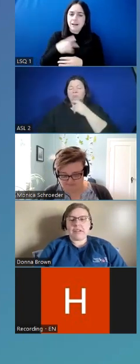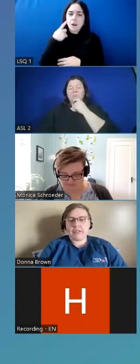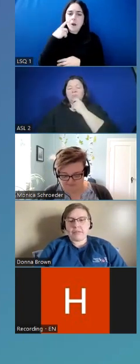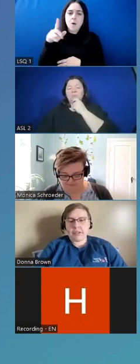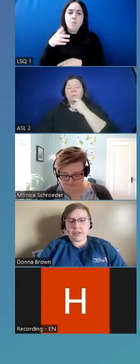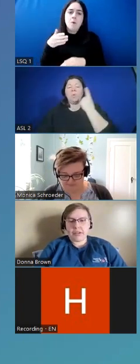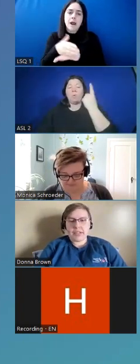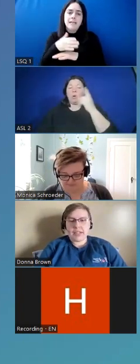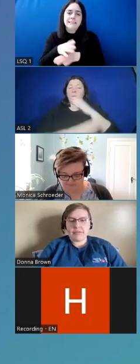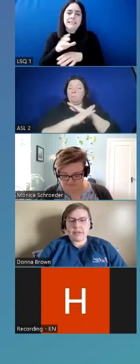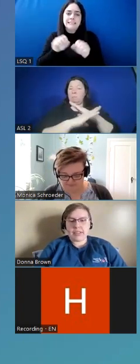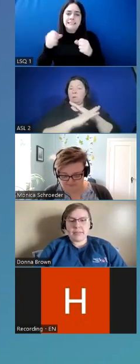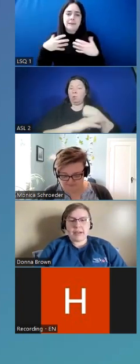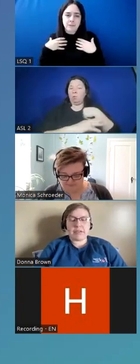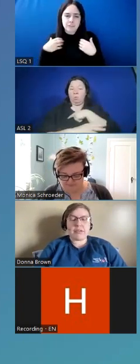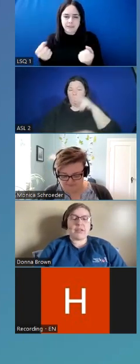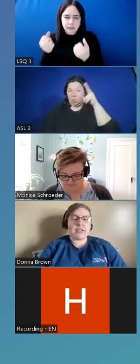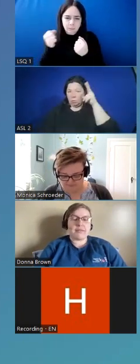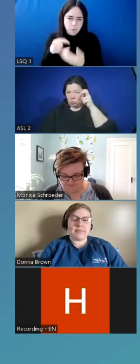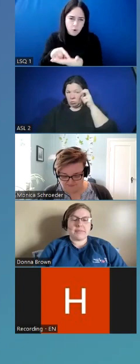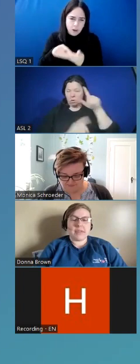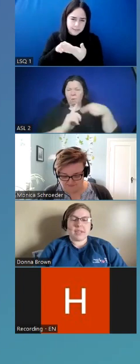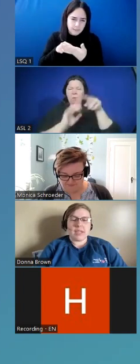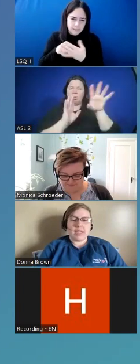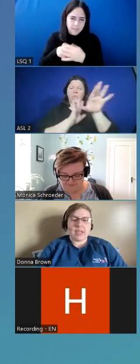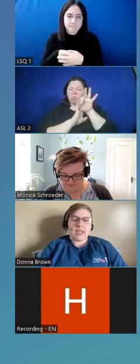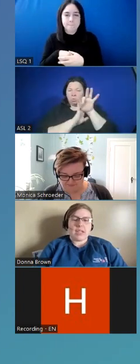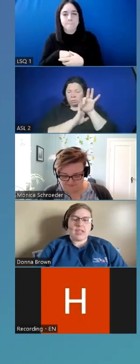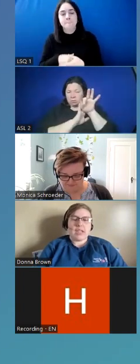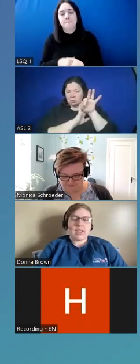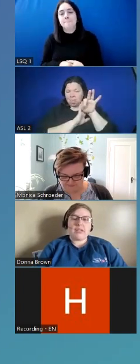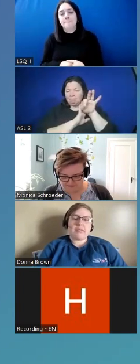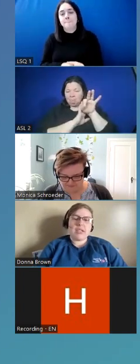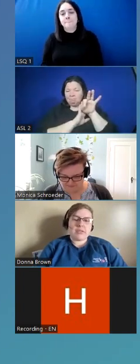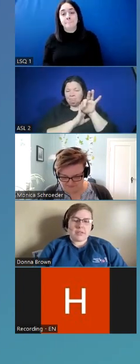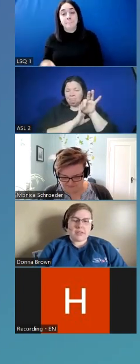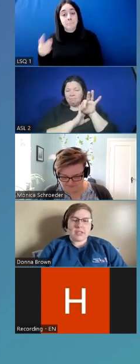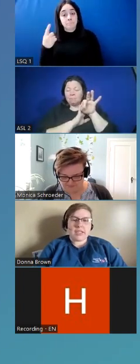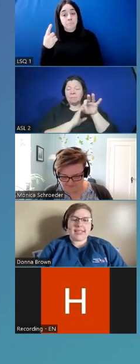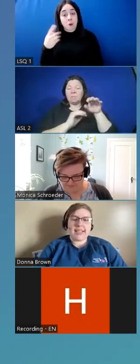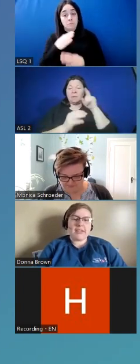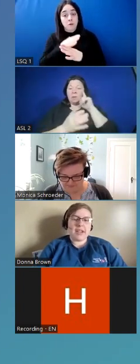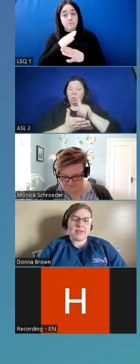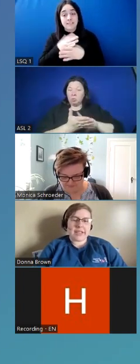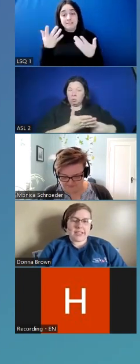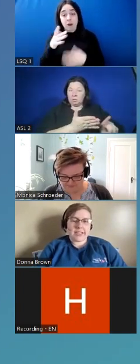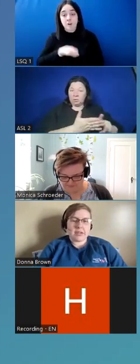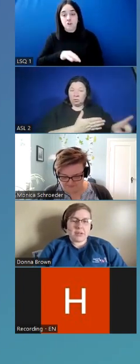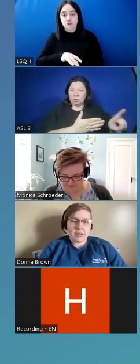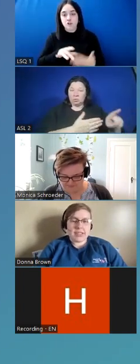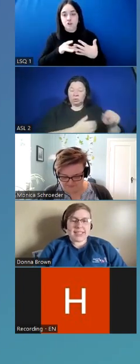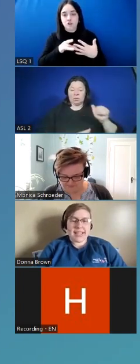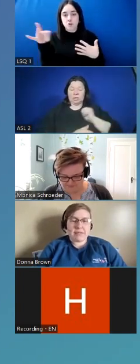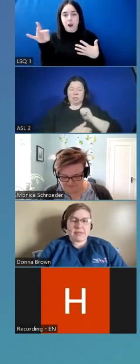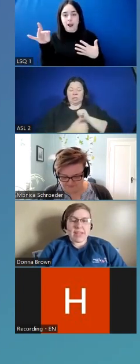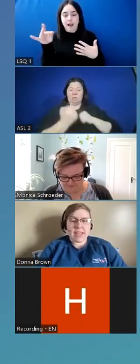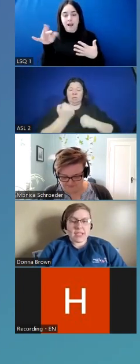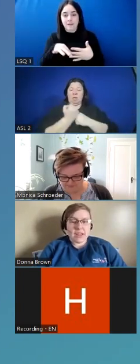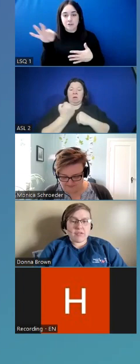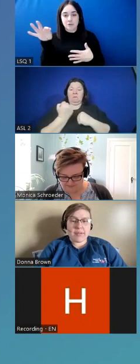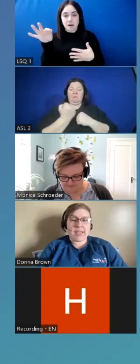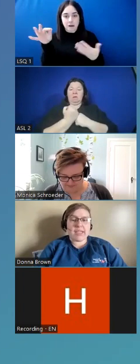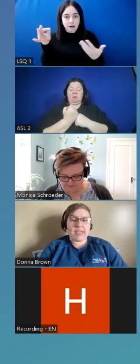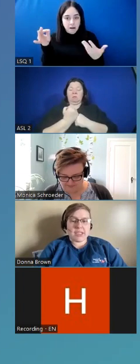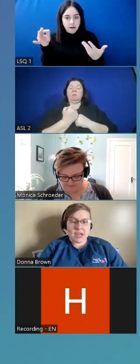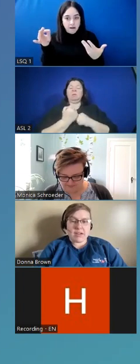One barrier we heard was about choice. In the research, self-advocates told us that when